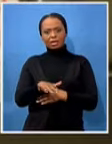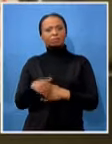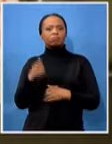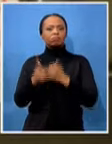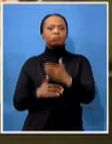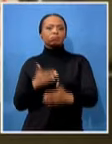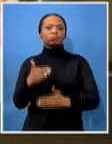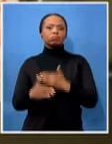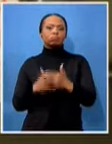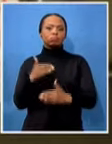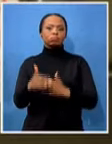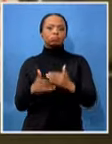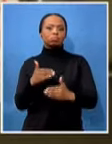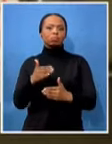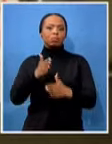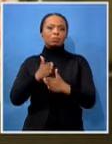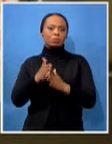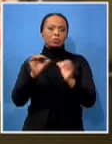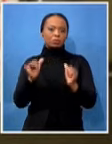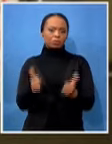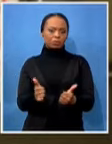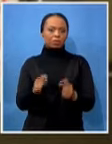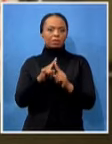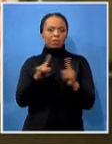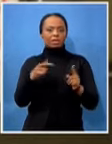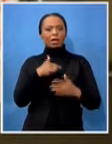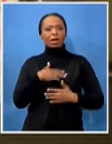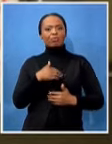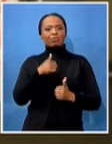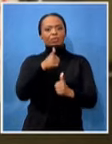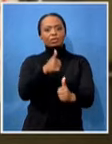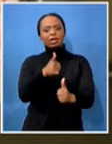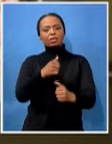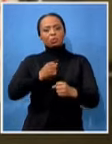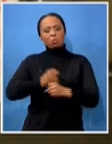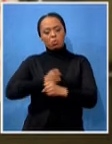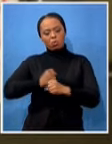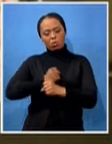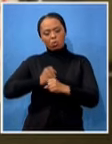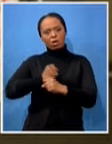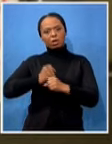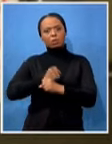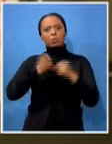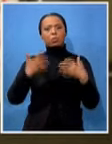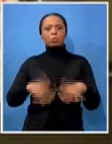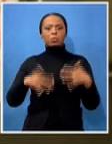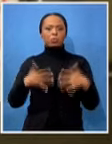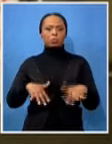appreciate, the work that has been put in by the clinicians, and all the work that